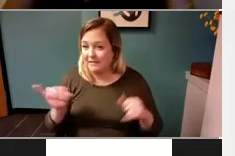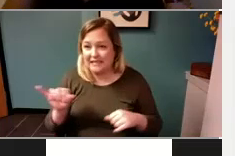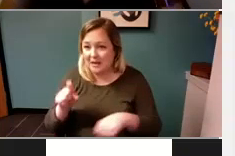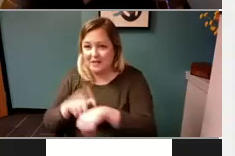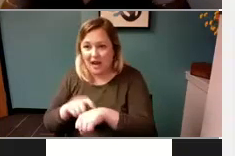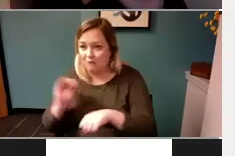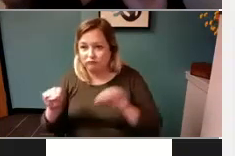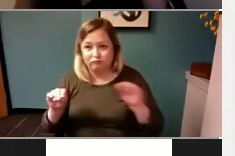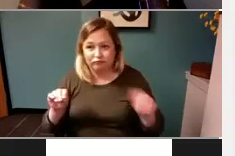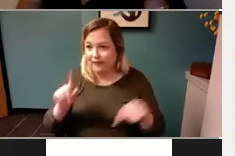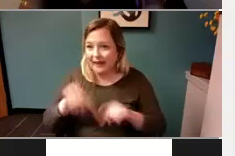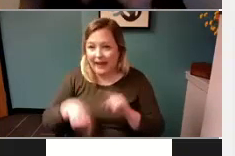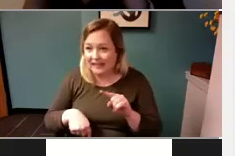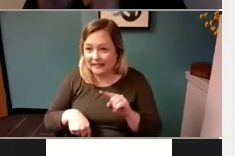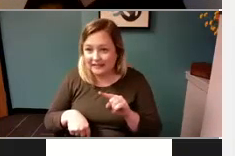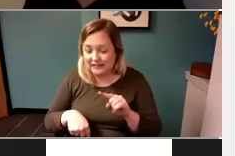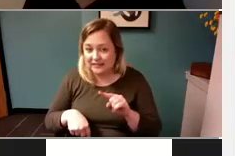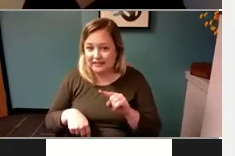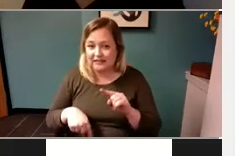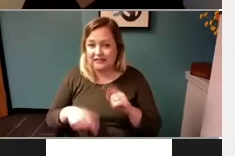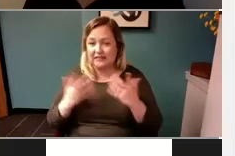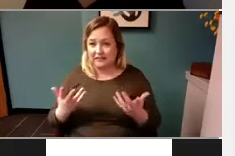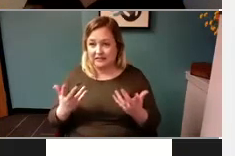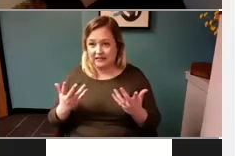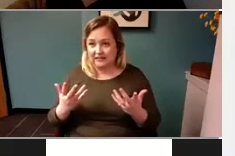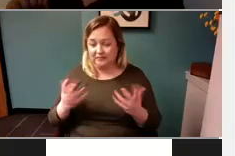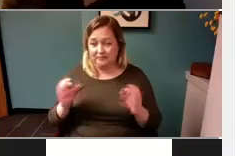scenario, no two neighbors can have the same exam time slot.